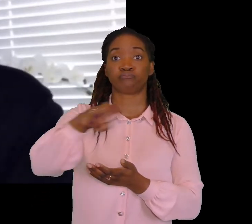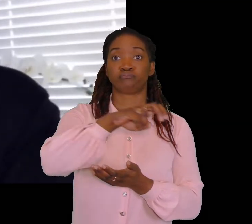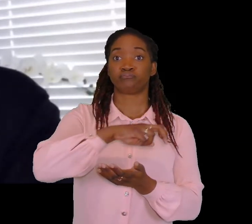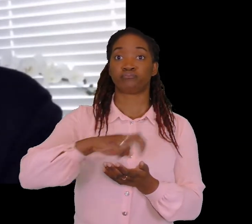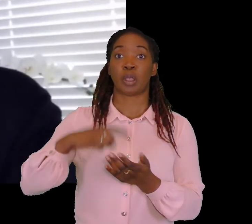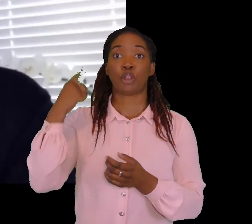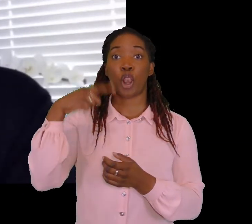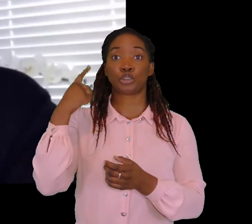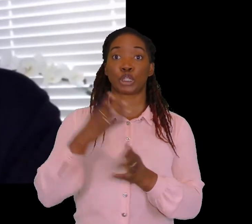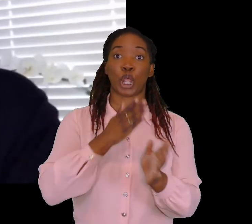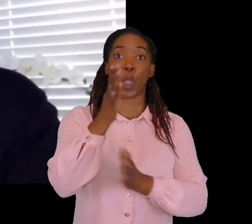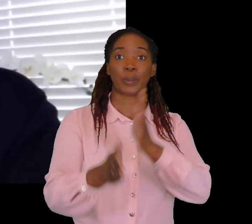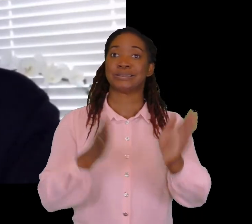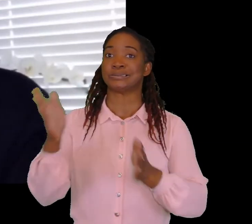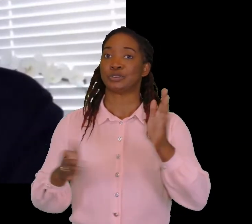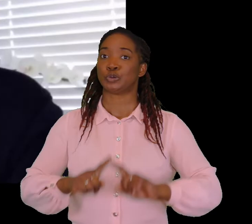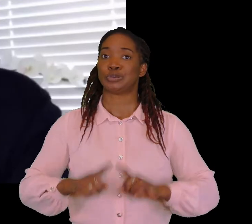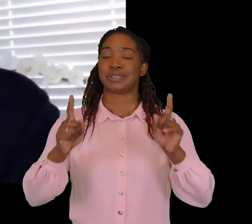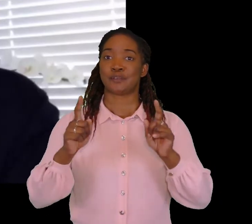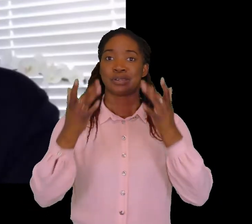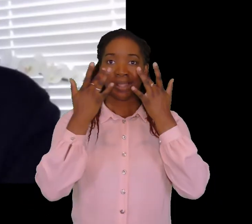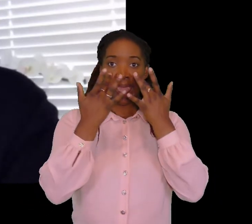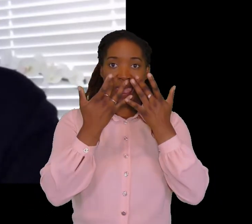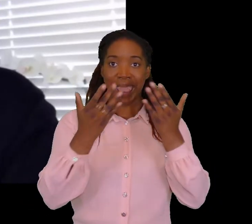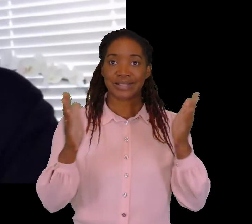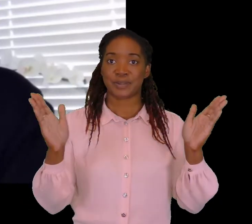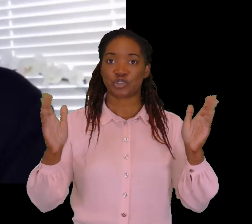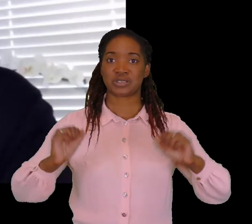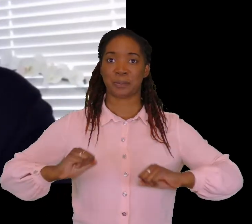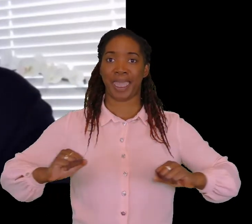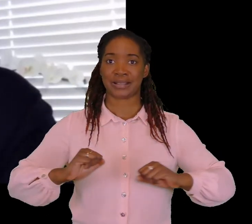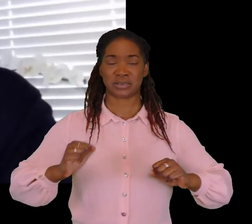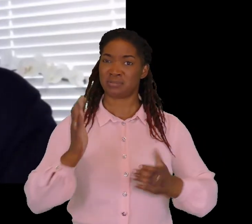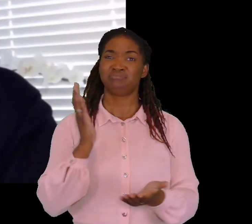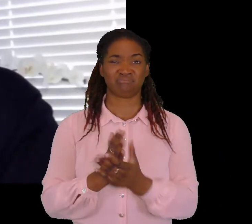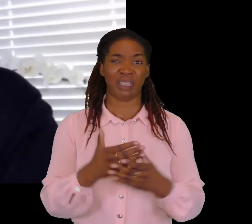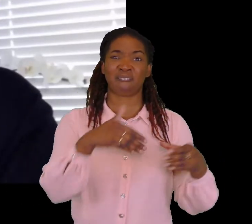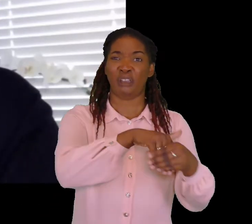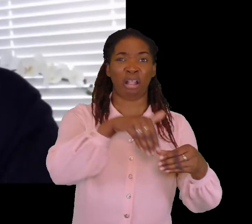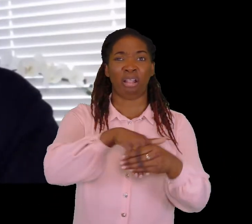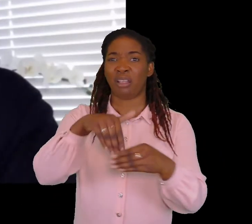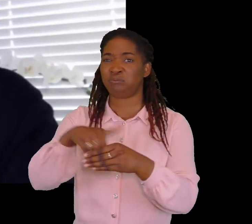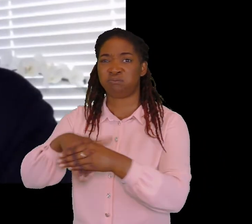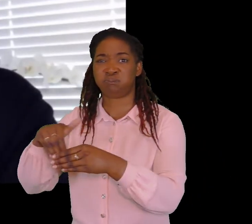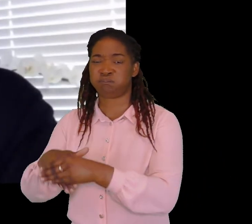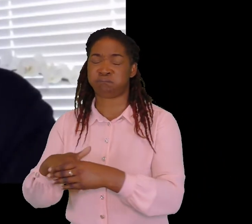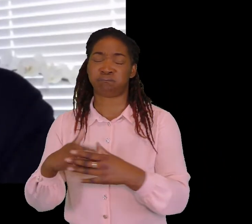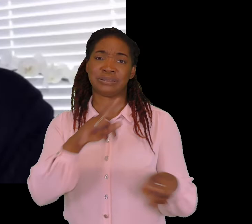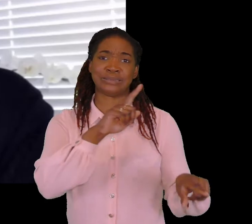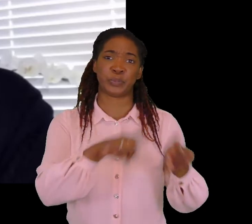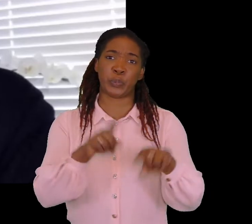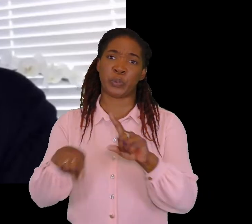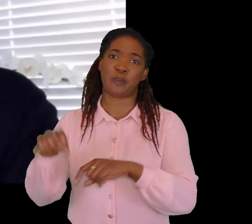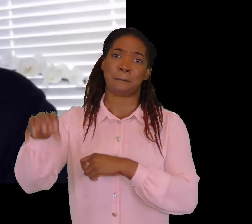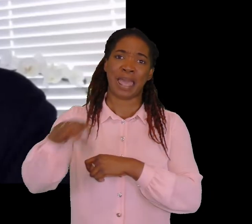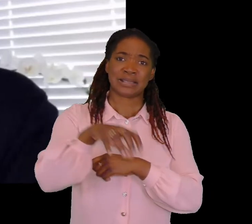going to different exhibition spaces and studios. They were so involved. It's ridiculous, the amount of places there must have been, the conferences,